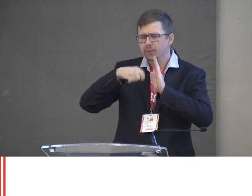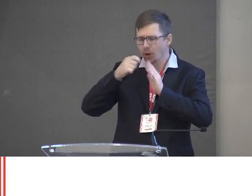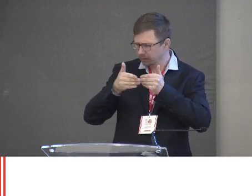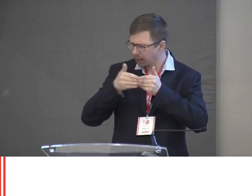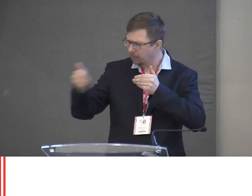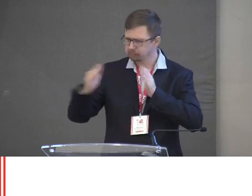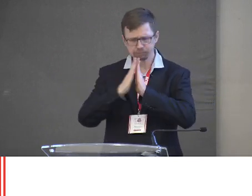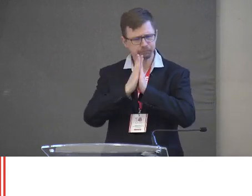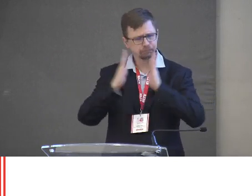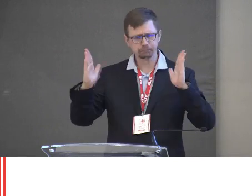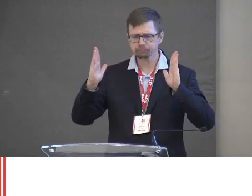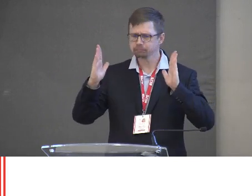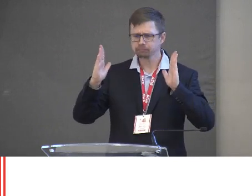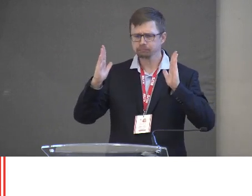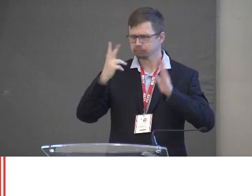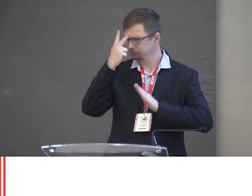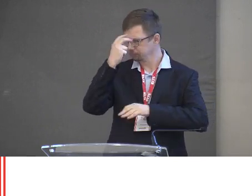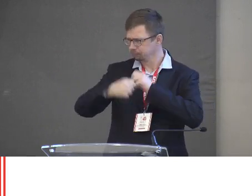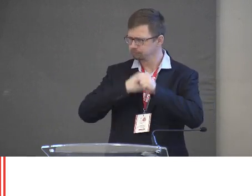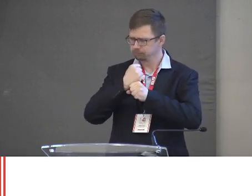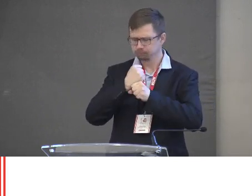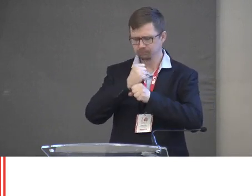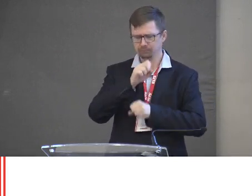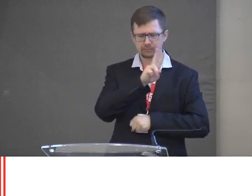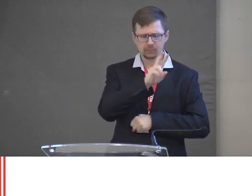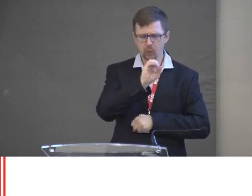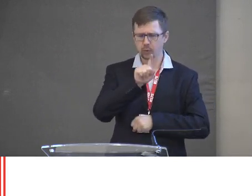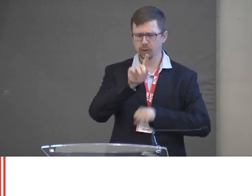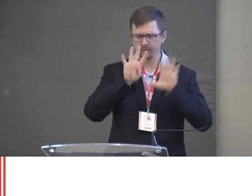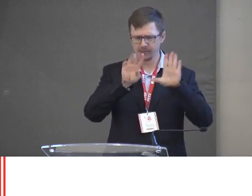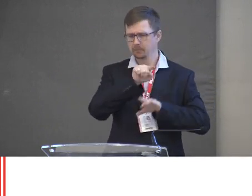and within the project team,